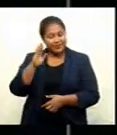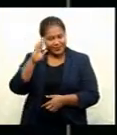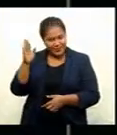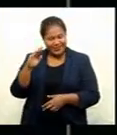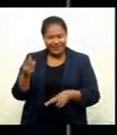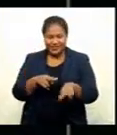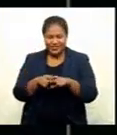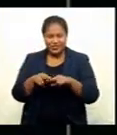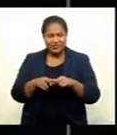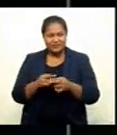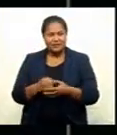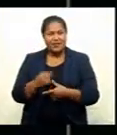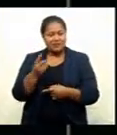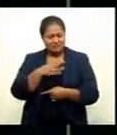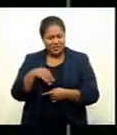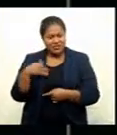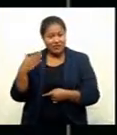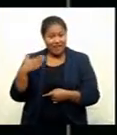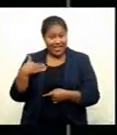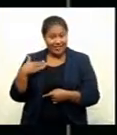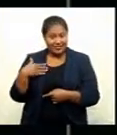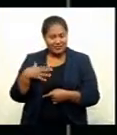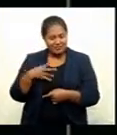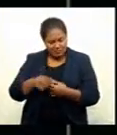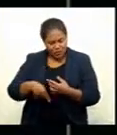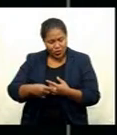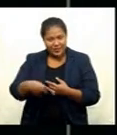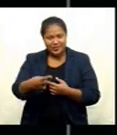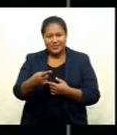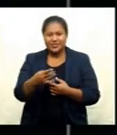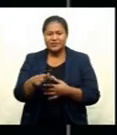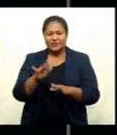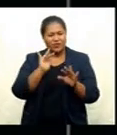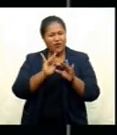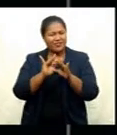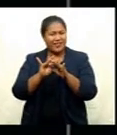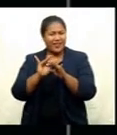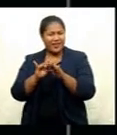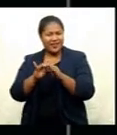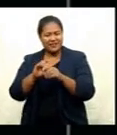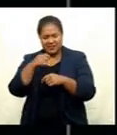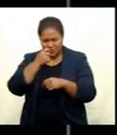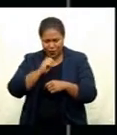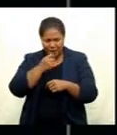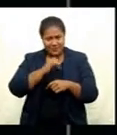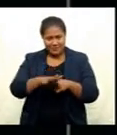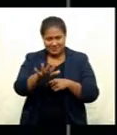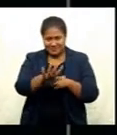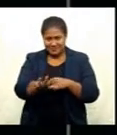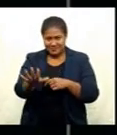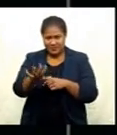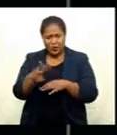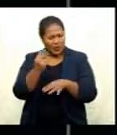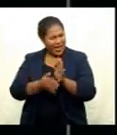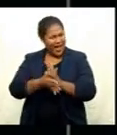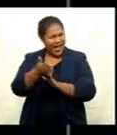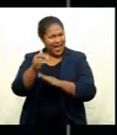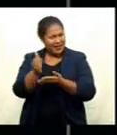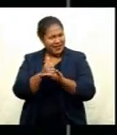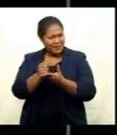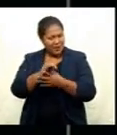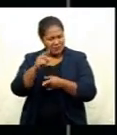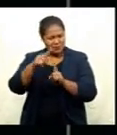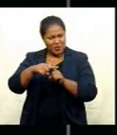Bulavanaka, Fiji. The Ministry of Health is continuing its contact tracing and swabbing in areas where a high number of infections are